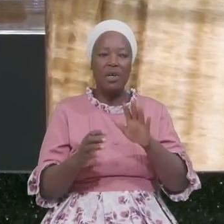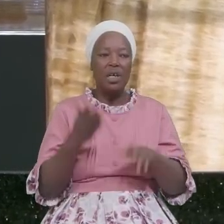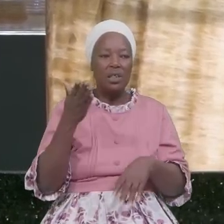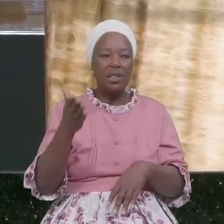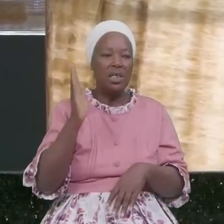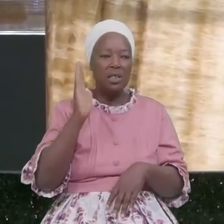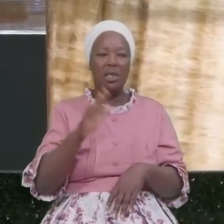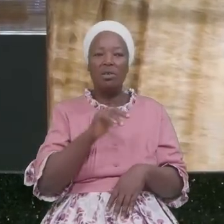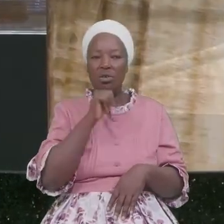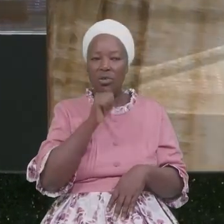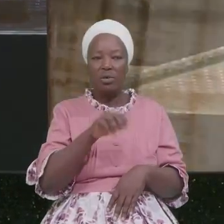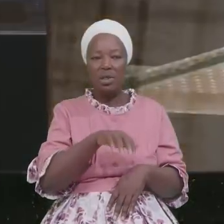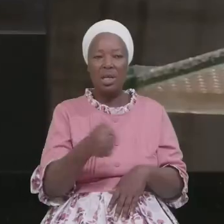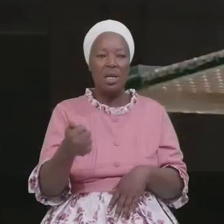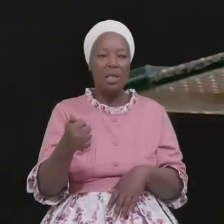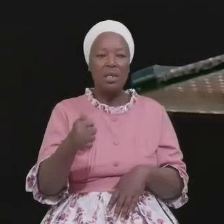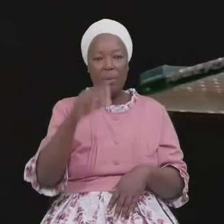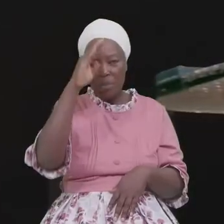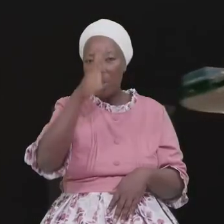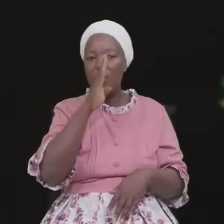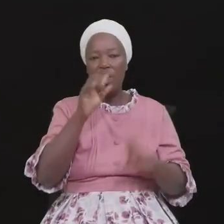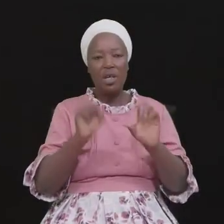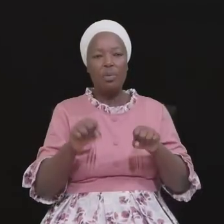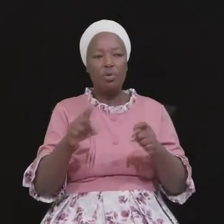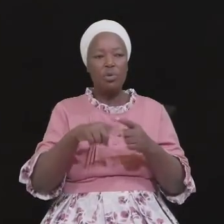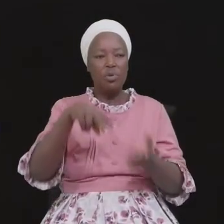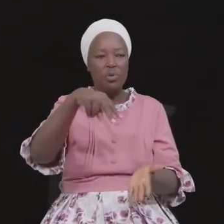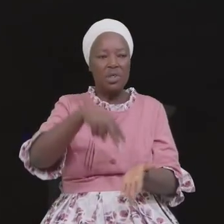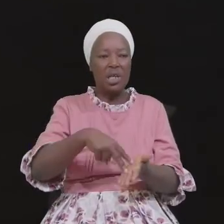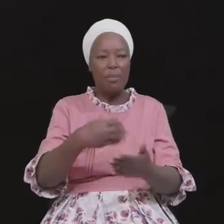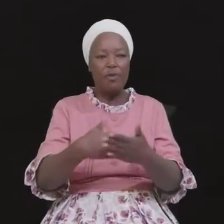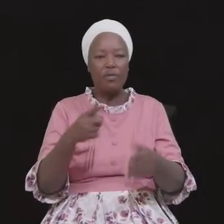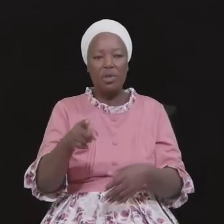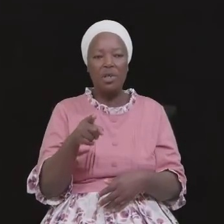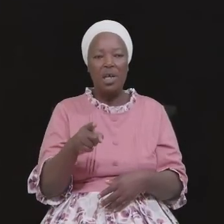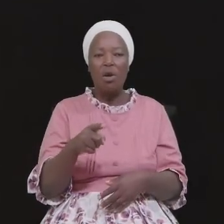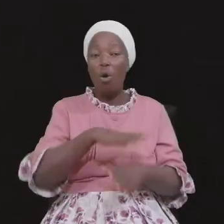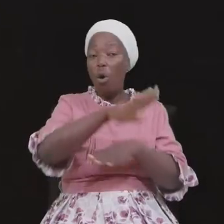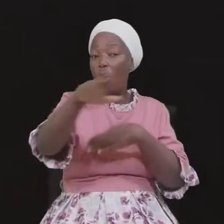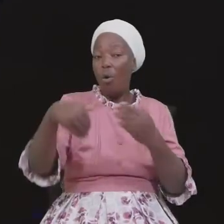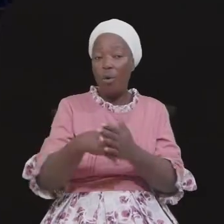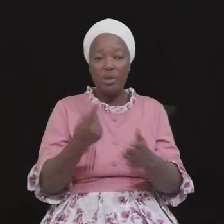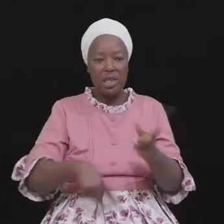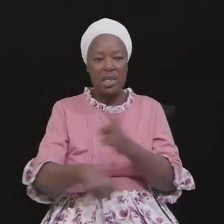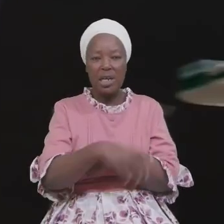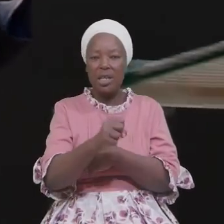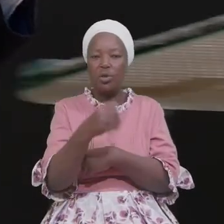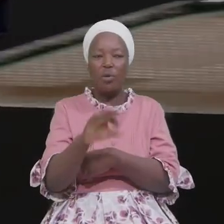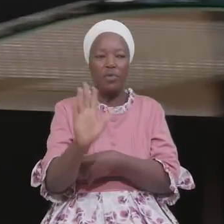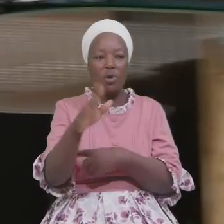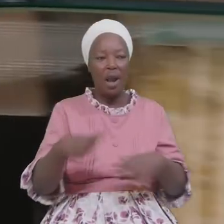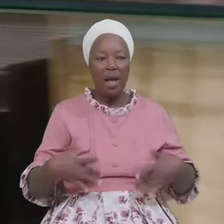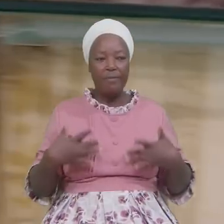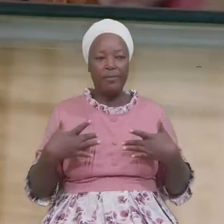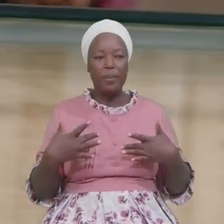not any man be able to stand before thee all the days of thy